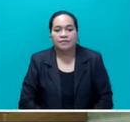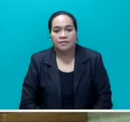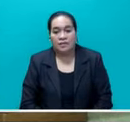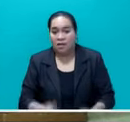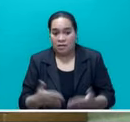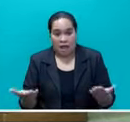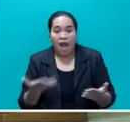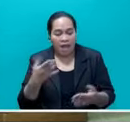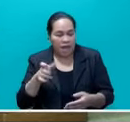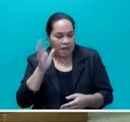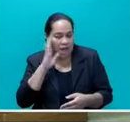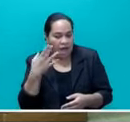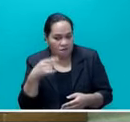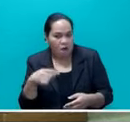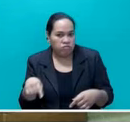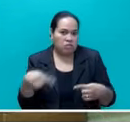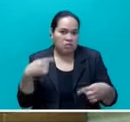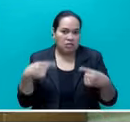there being opposition,